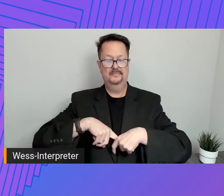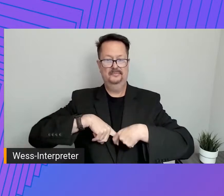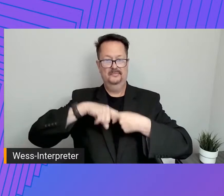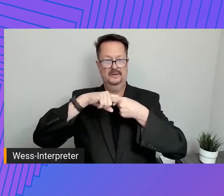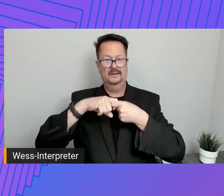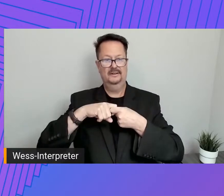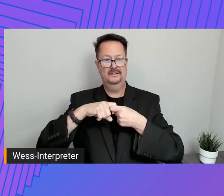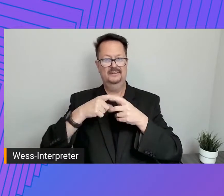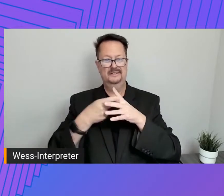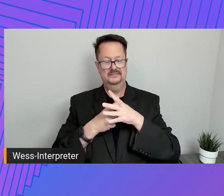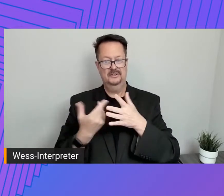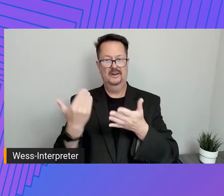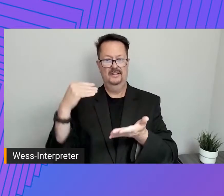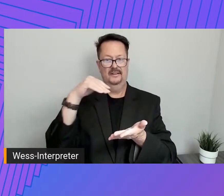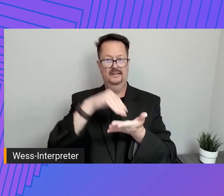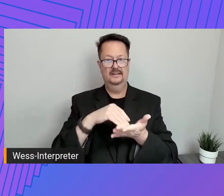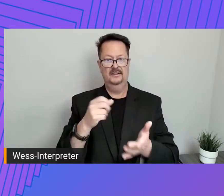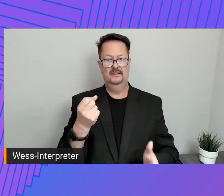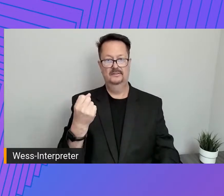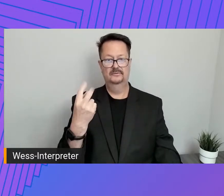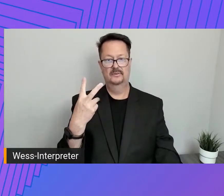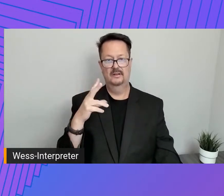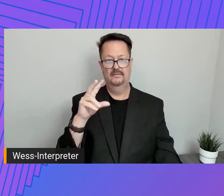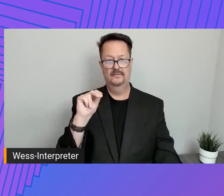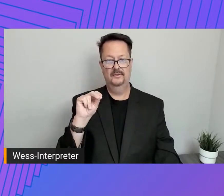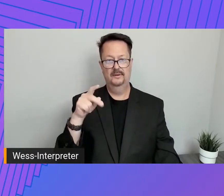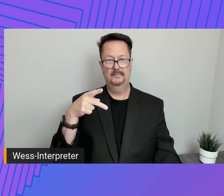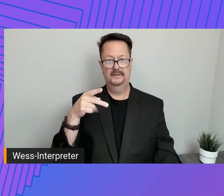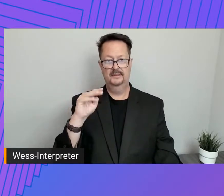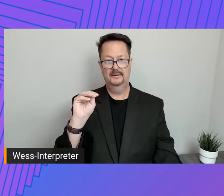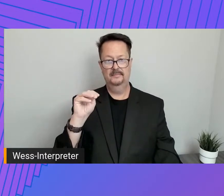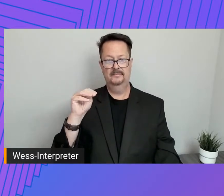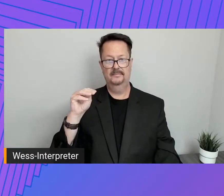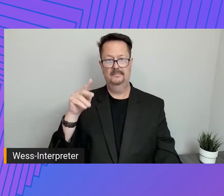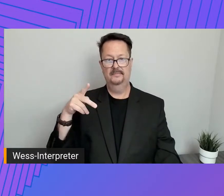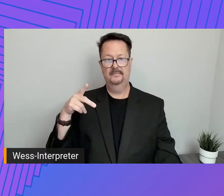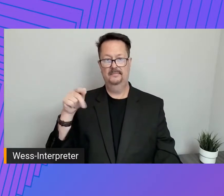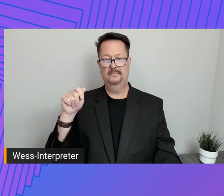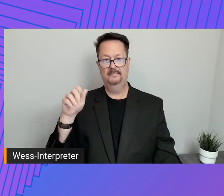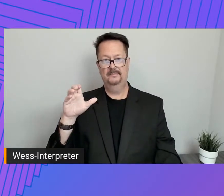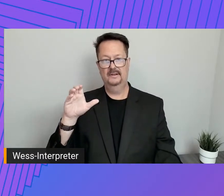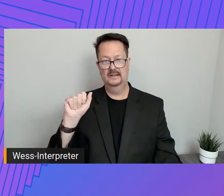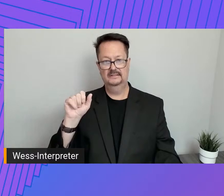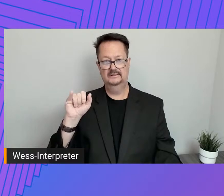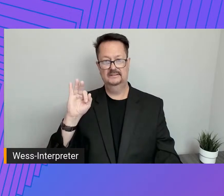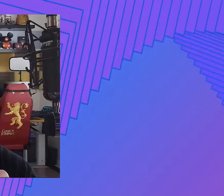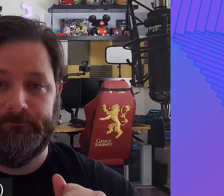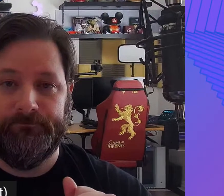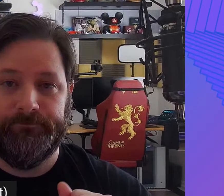p.m. Pacific with the next one of our sessions, and I hope you'll join us back then.